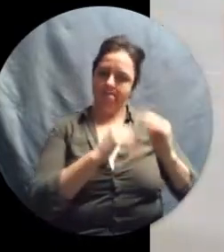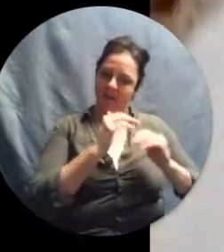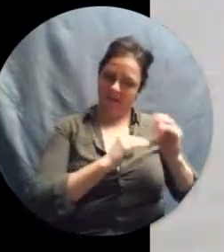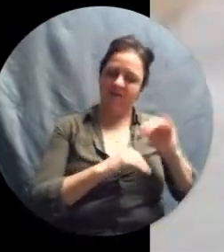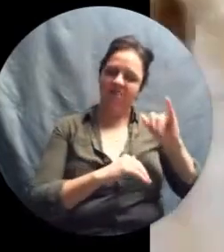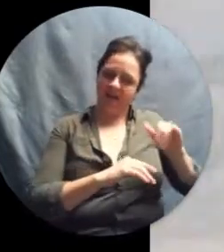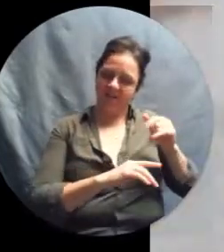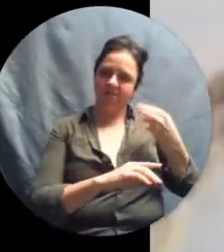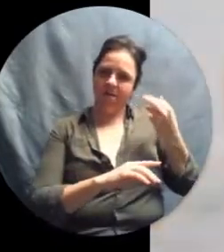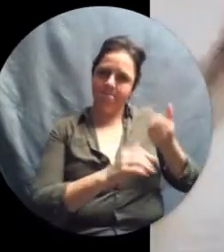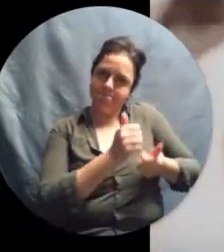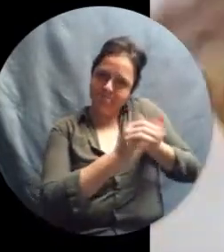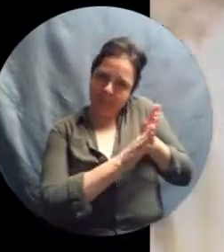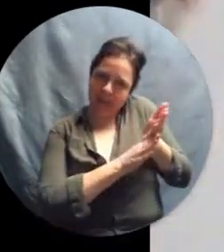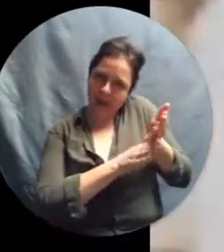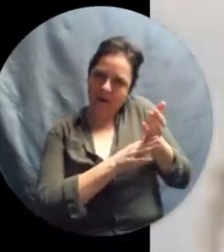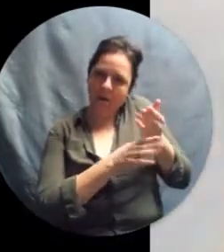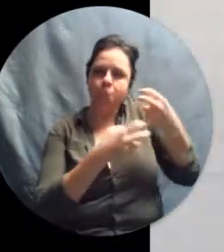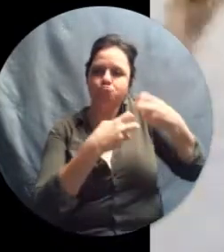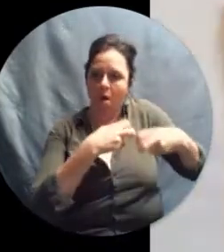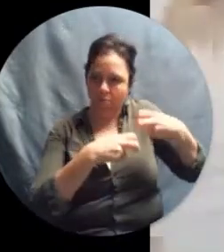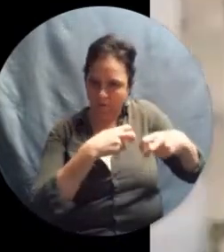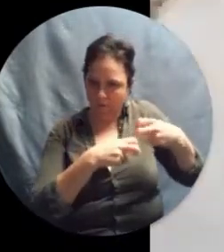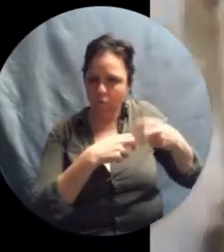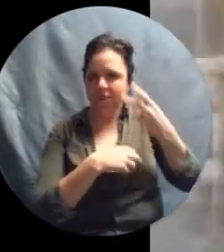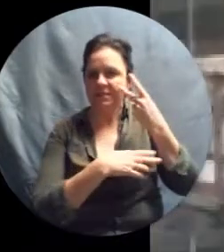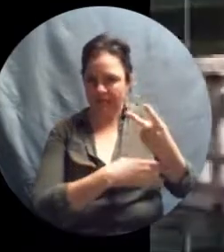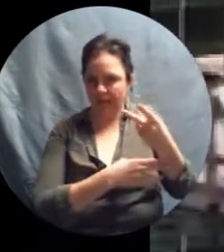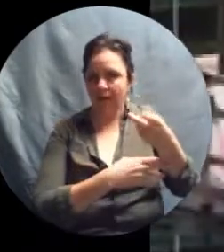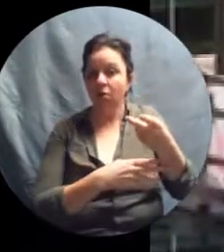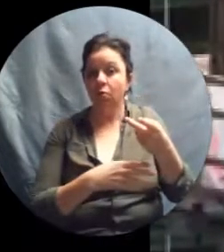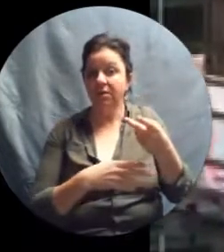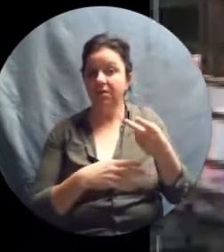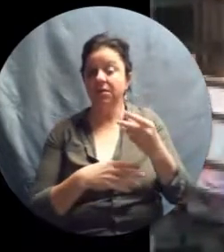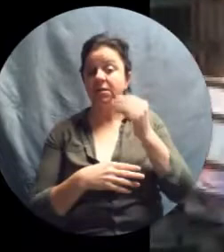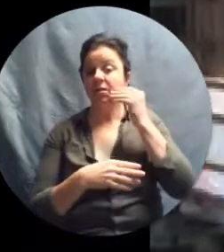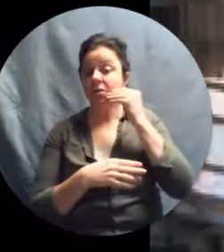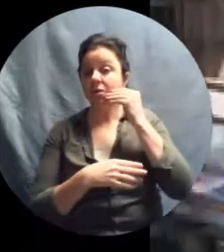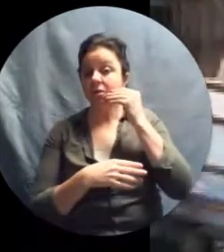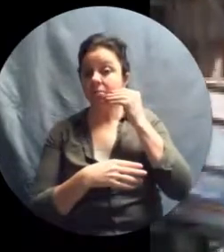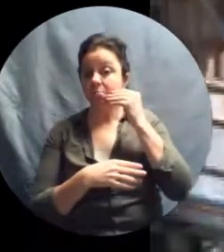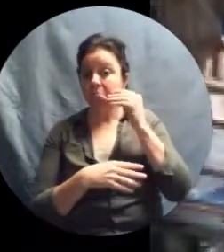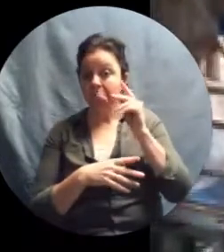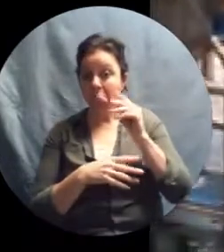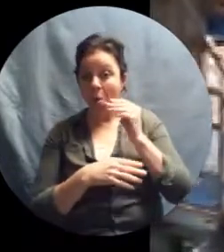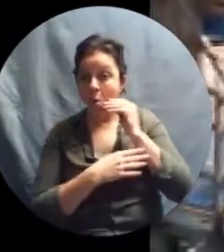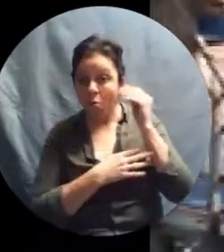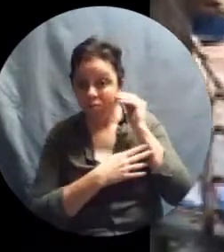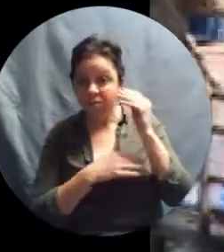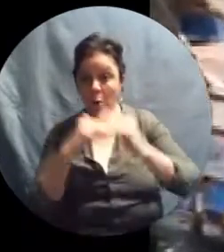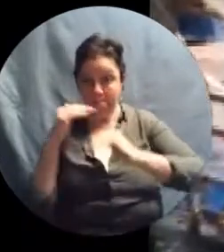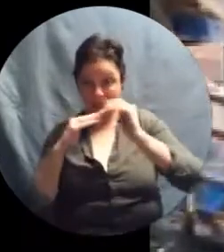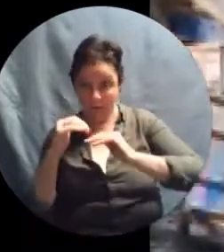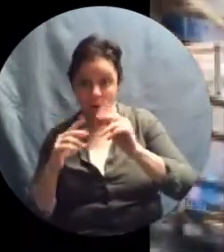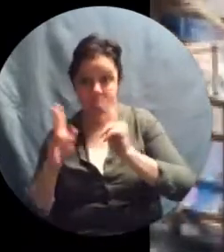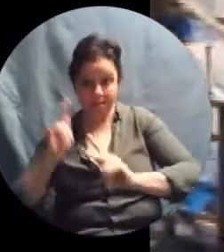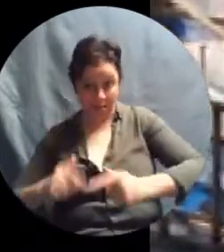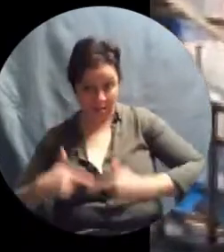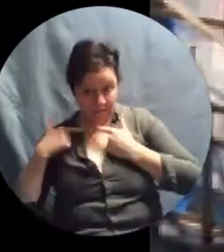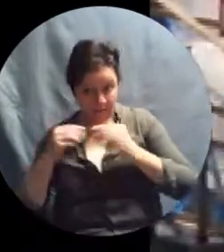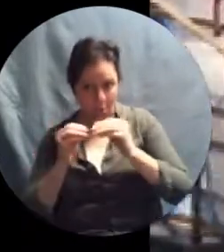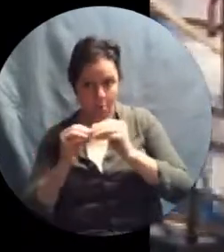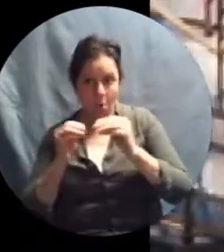And it's one of those problems that we're going to continue to face because as the human population continues to grow and as we continue to expand, we